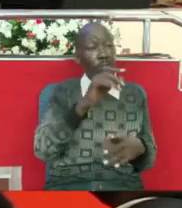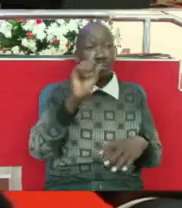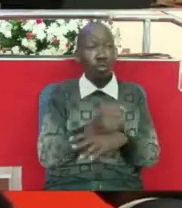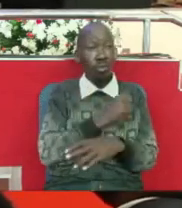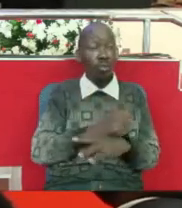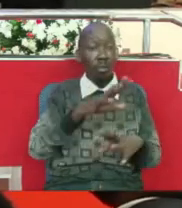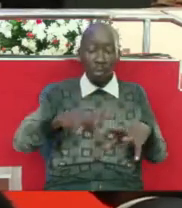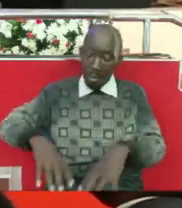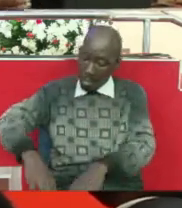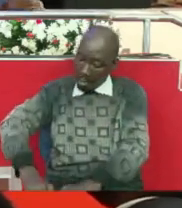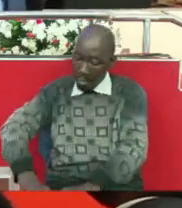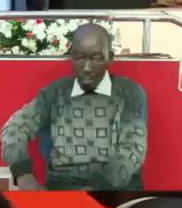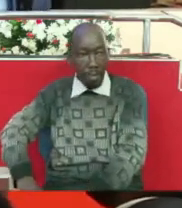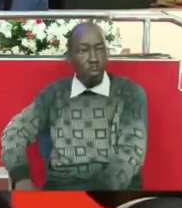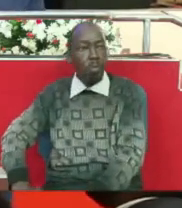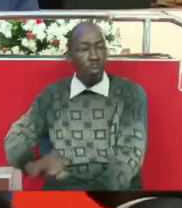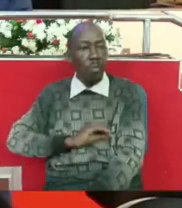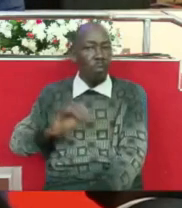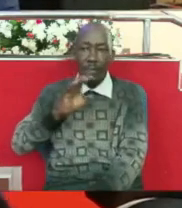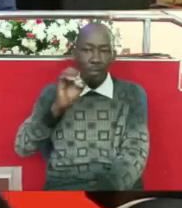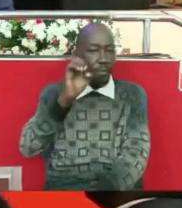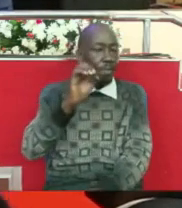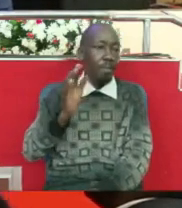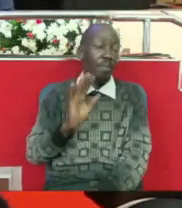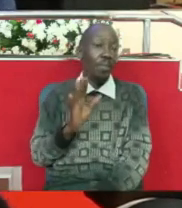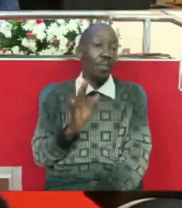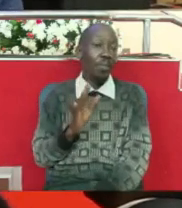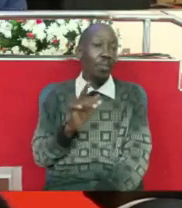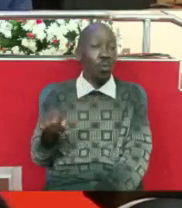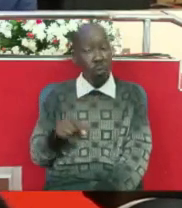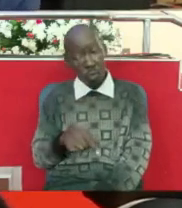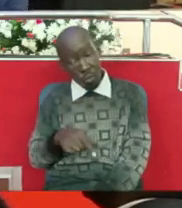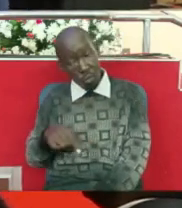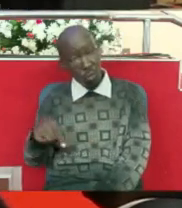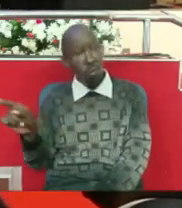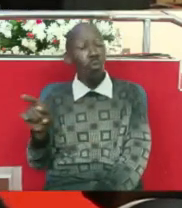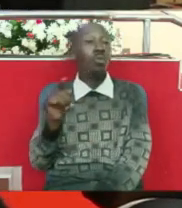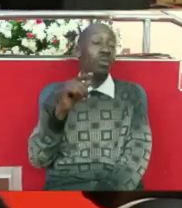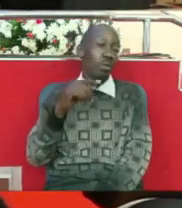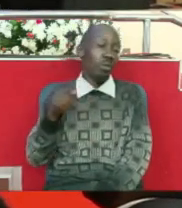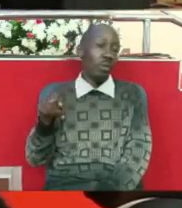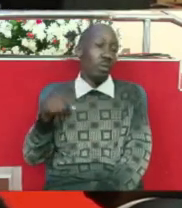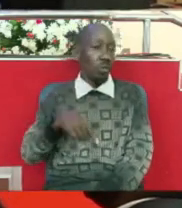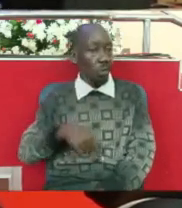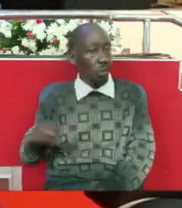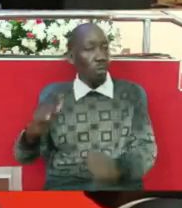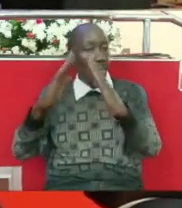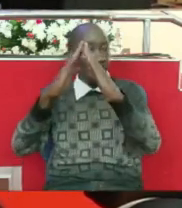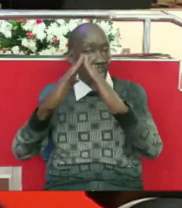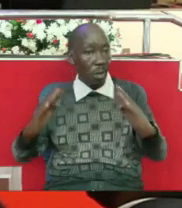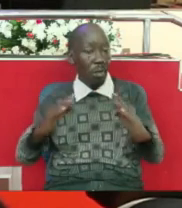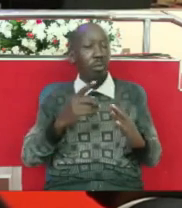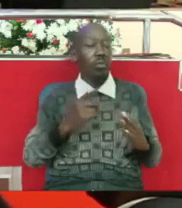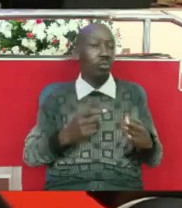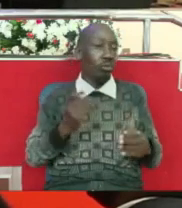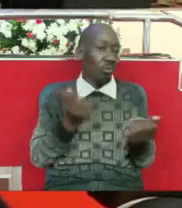Lakini haujaimiliki. So you go down to the Toyota dealership. Utaenda pale katika nyumba inayouza Toyota.